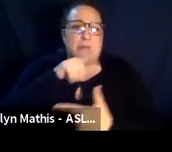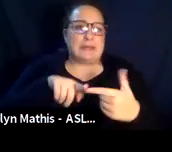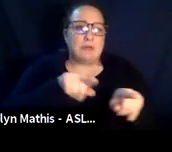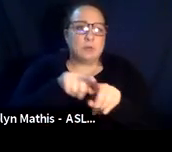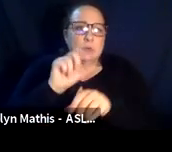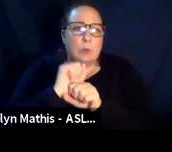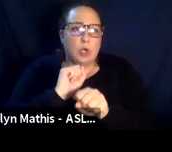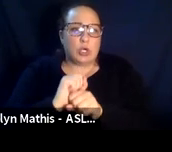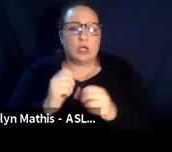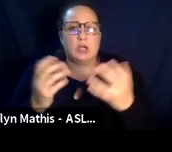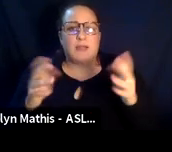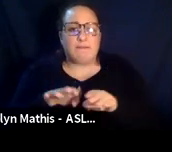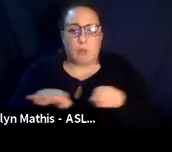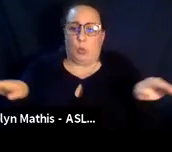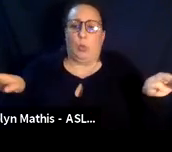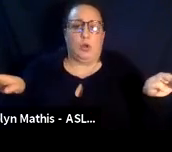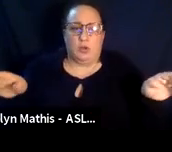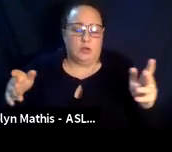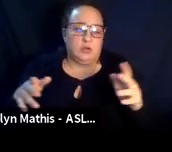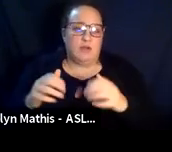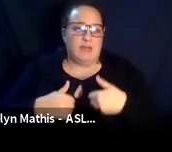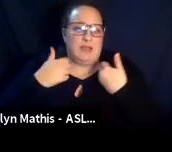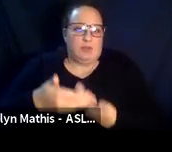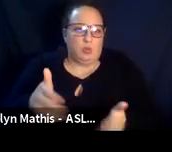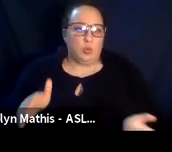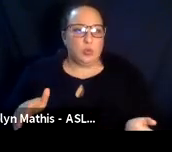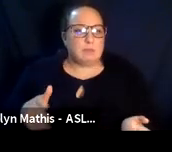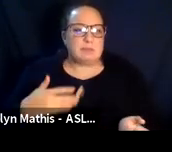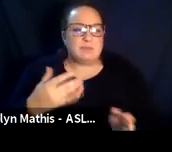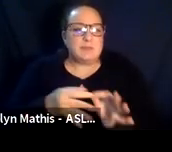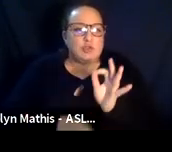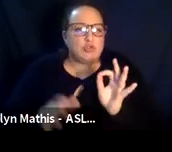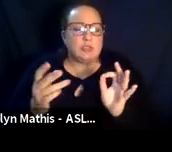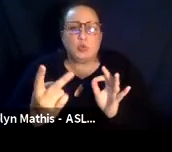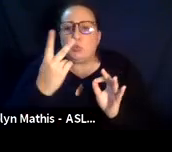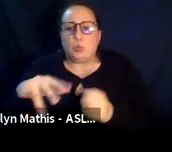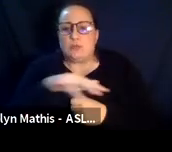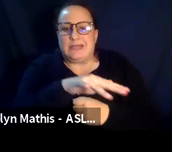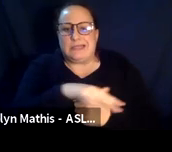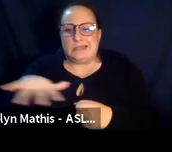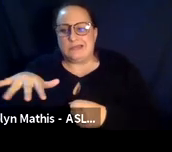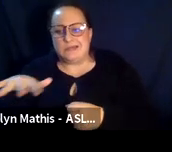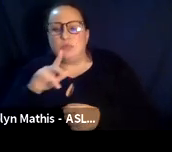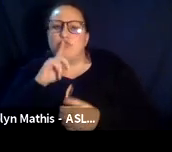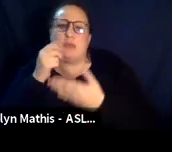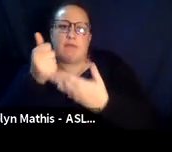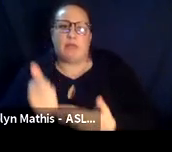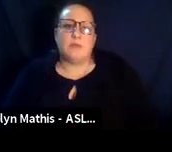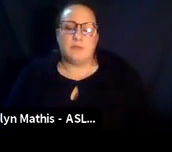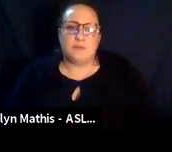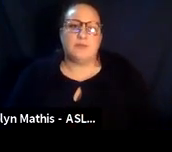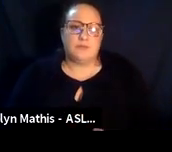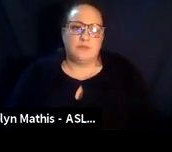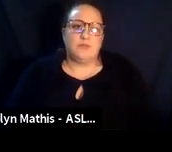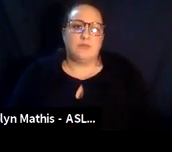maybe on the floor of the living room. Just to have two spaces can be really helpful